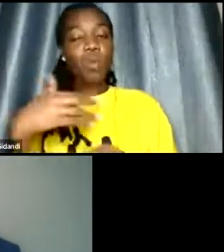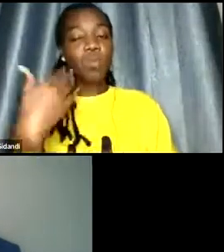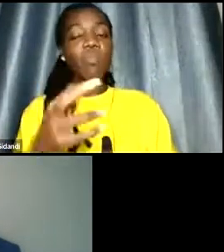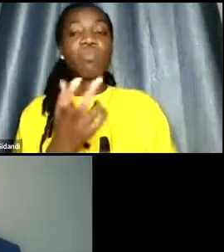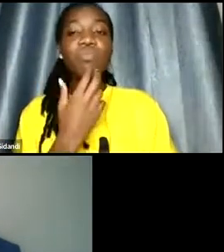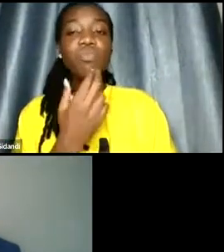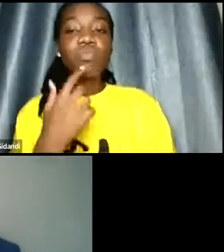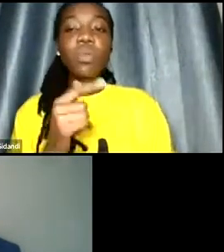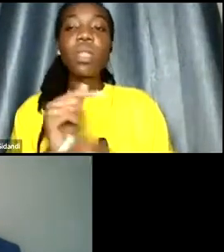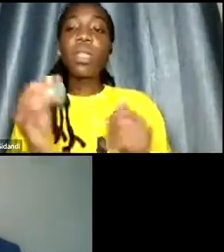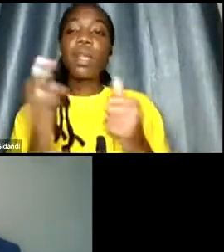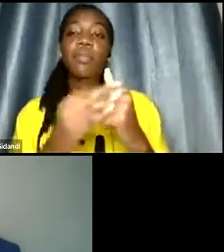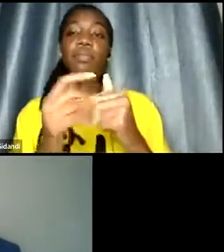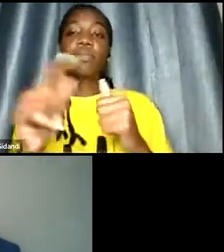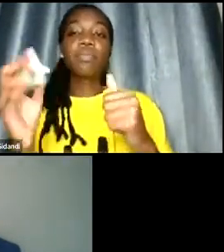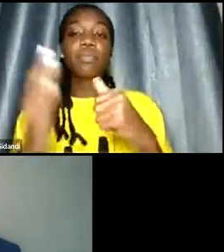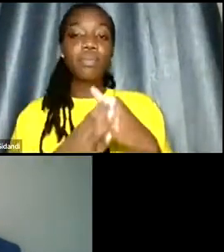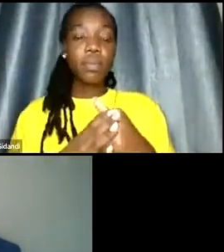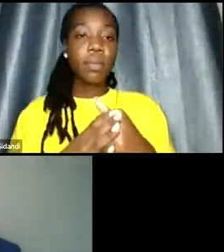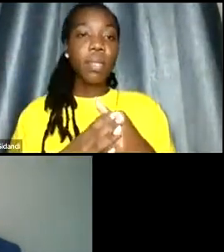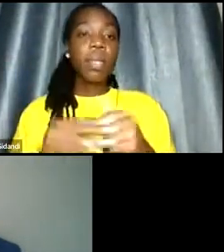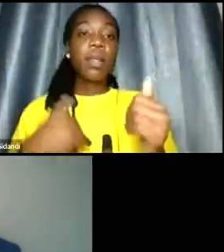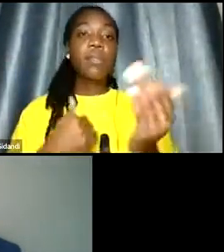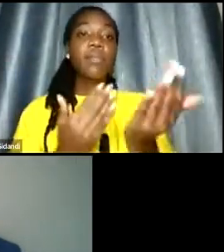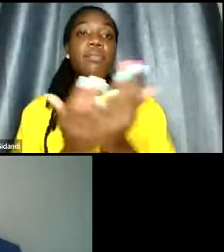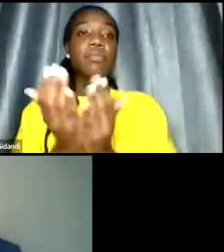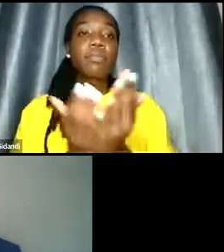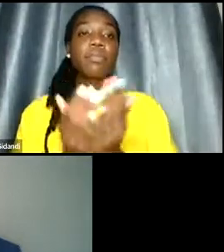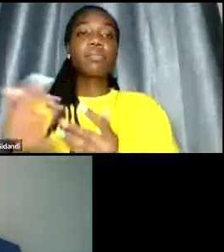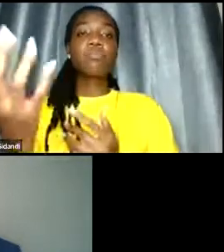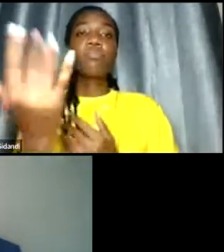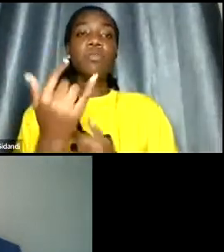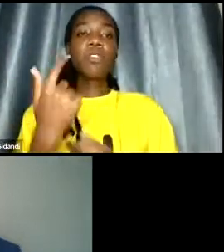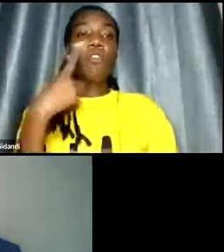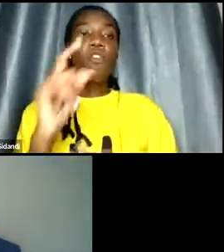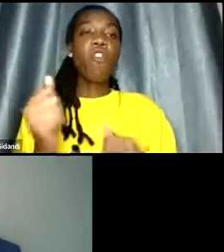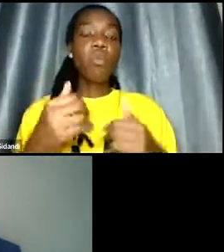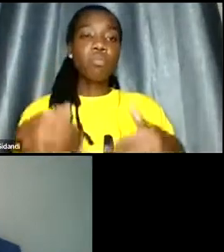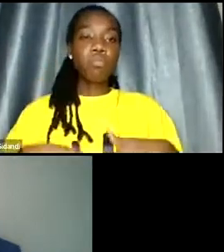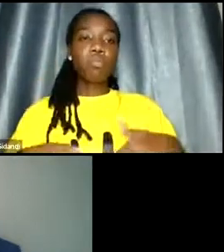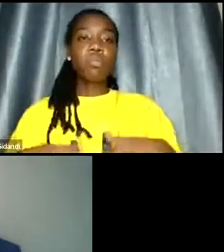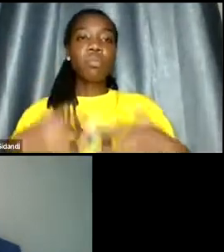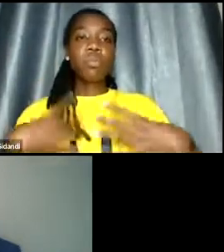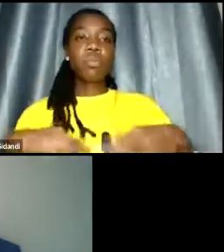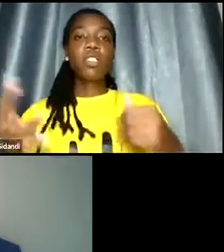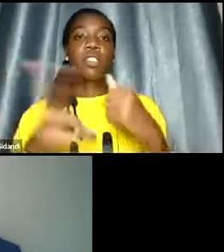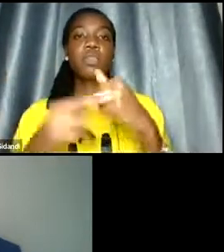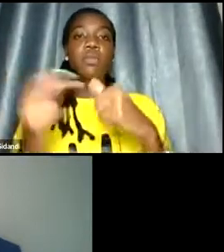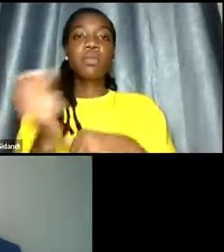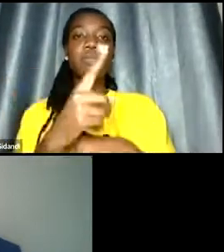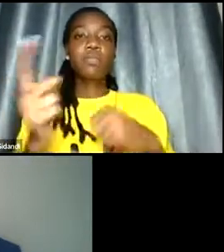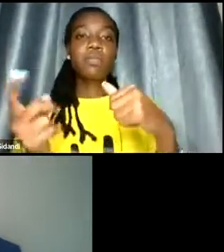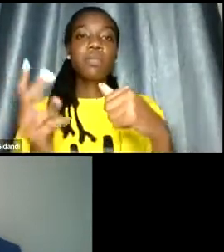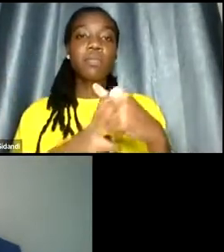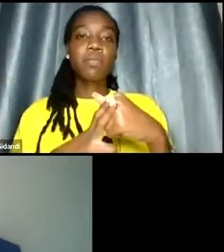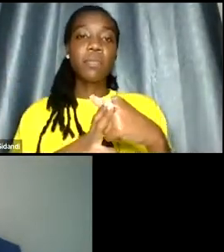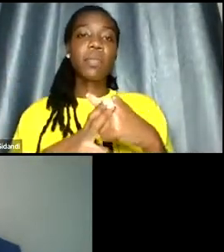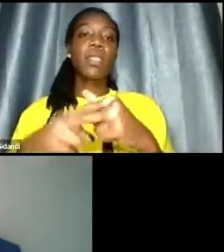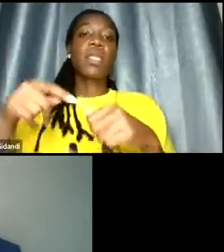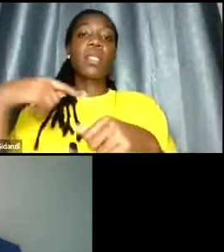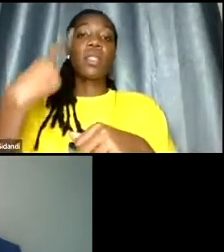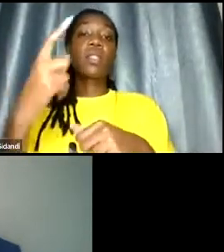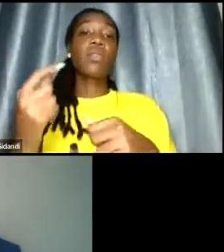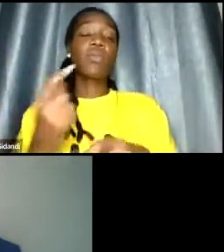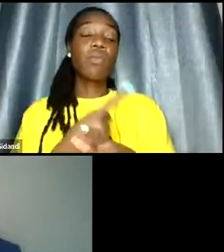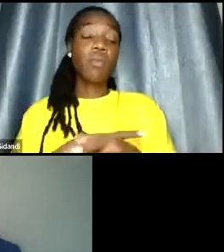p.m. We have a session coming up for younger people on the 7th of July, which is Thursday next week. If you have people in Form 3, Form